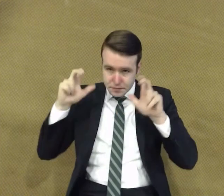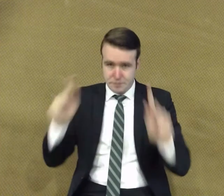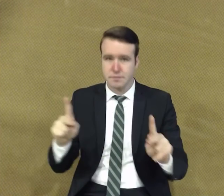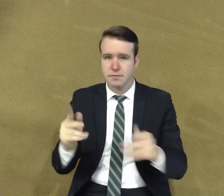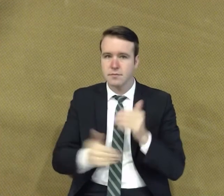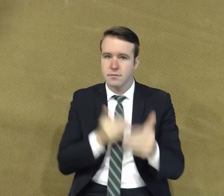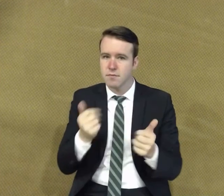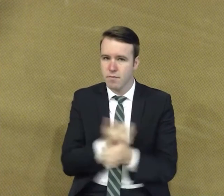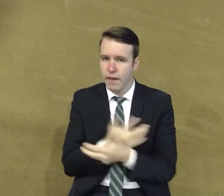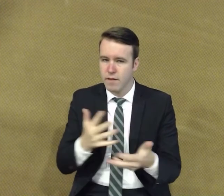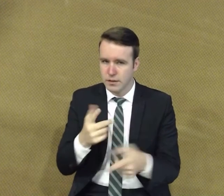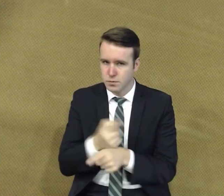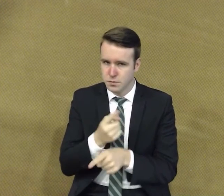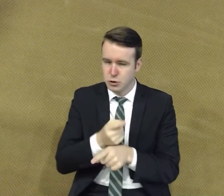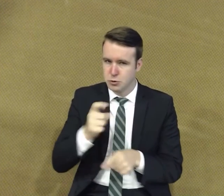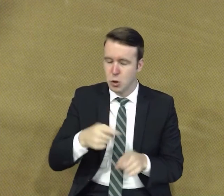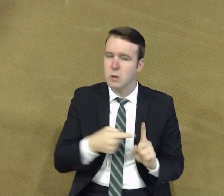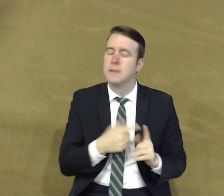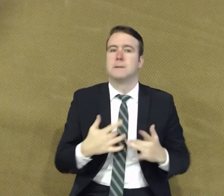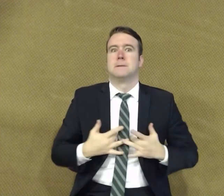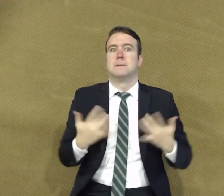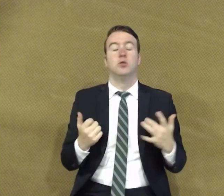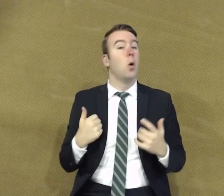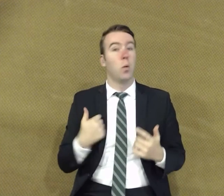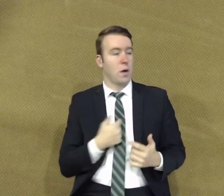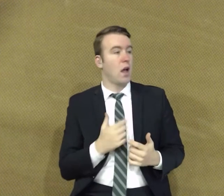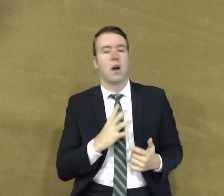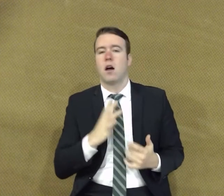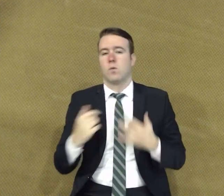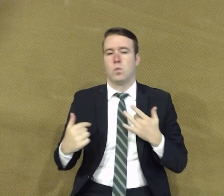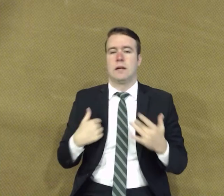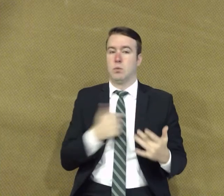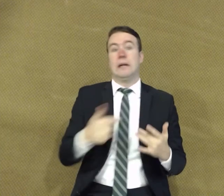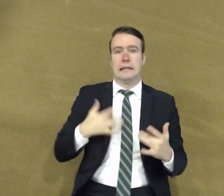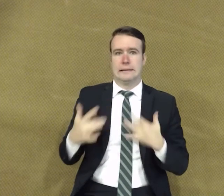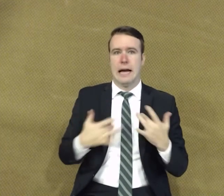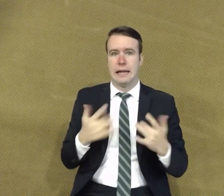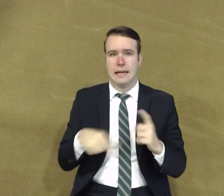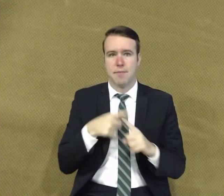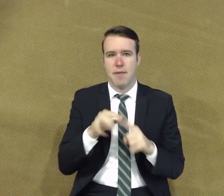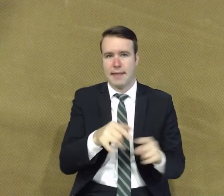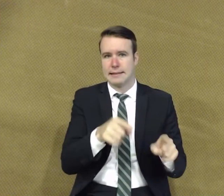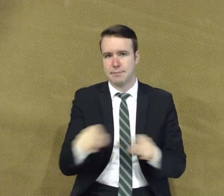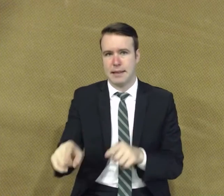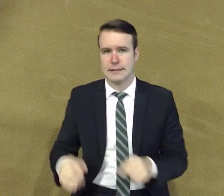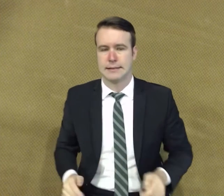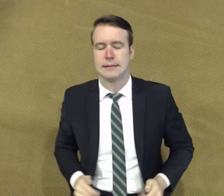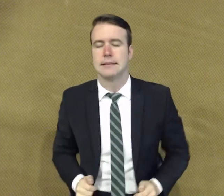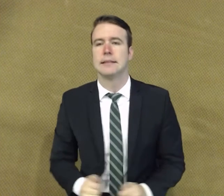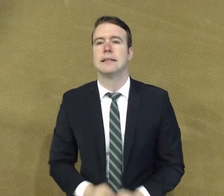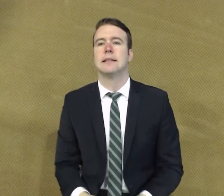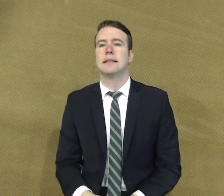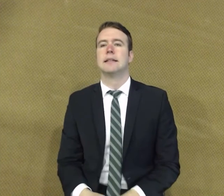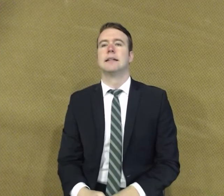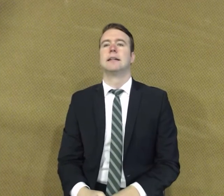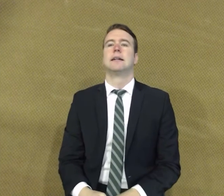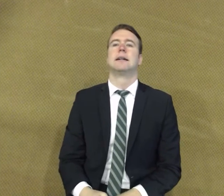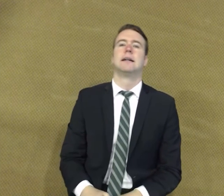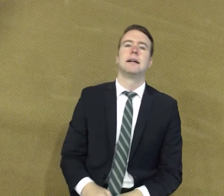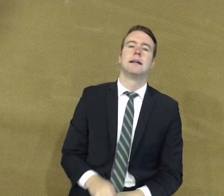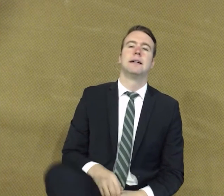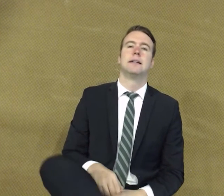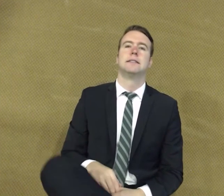back the way they're supposed to. And so we're very excited about that taking place.